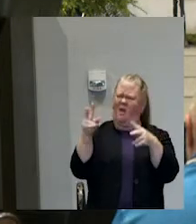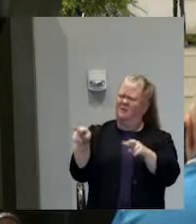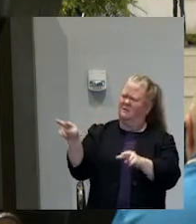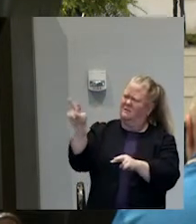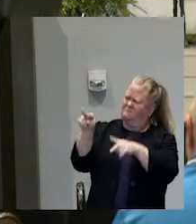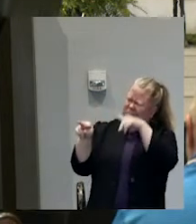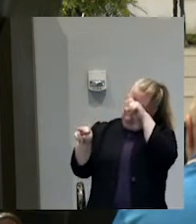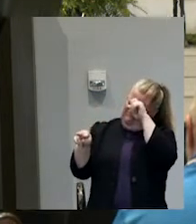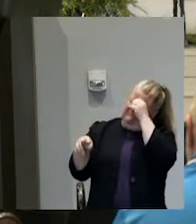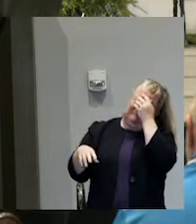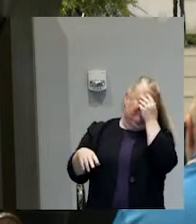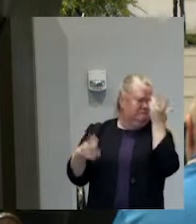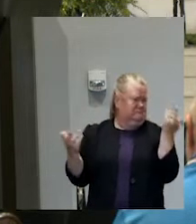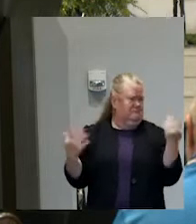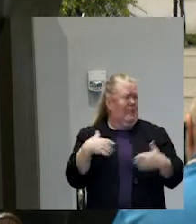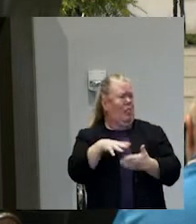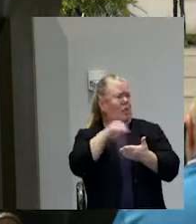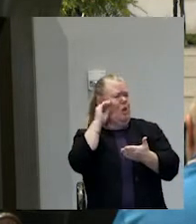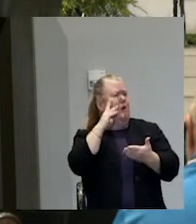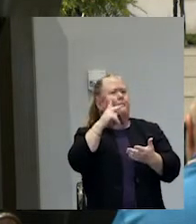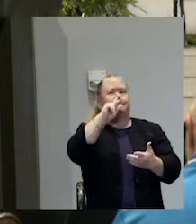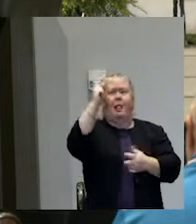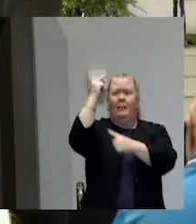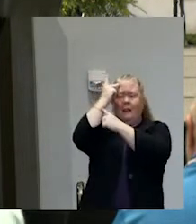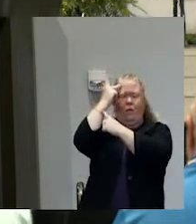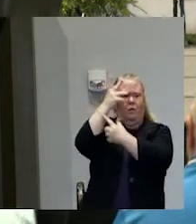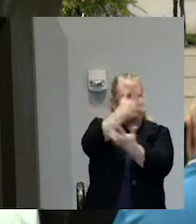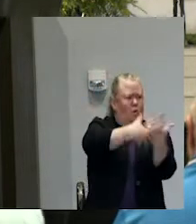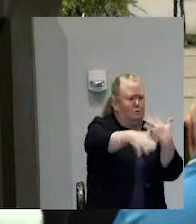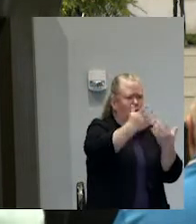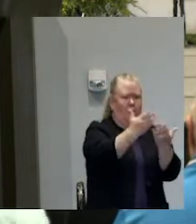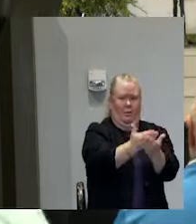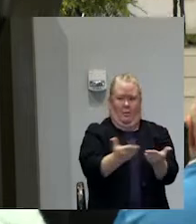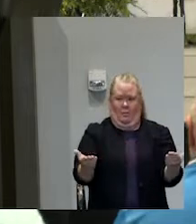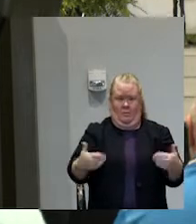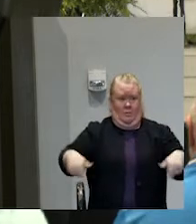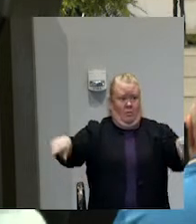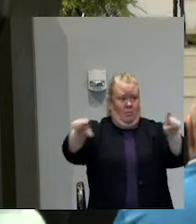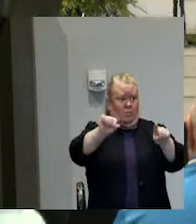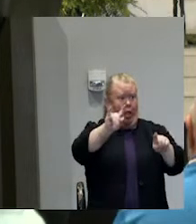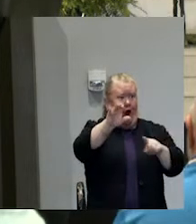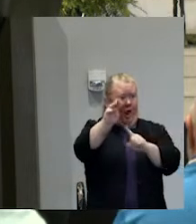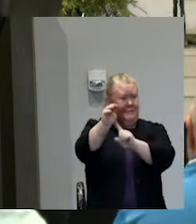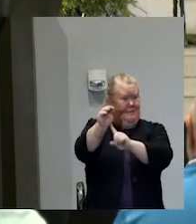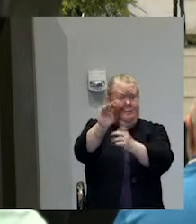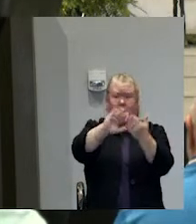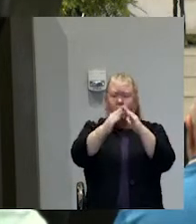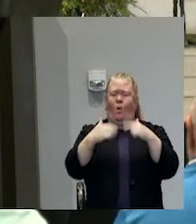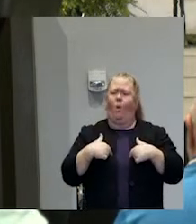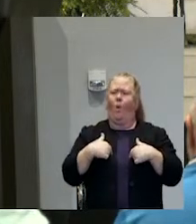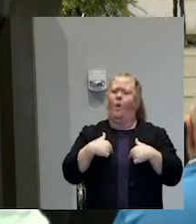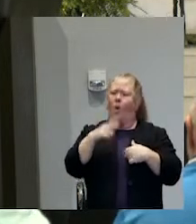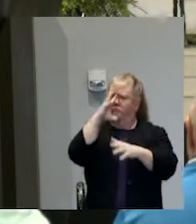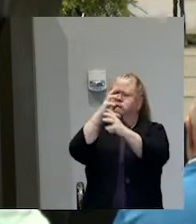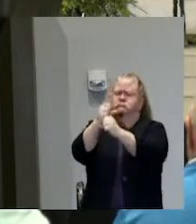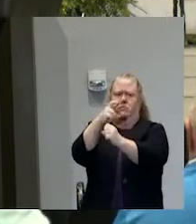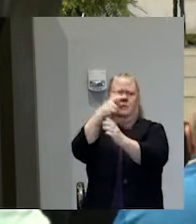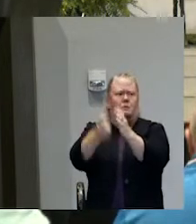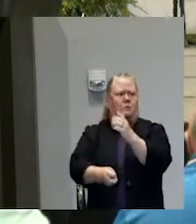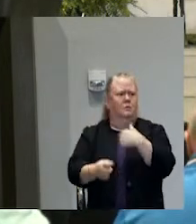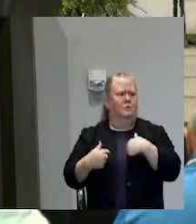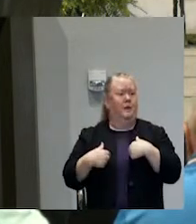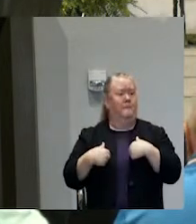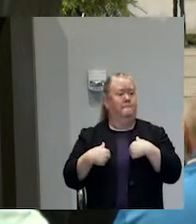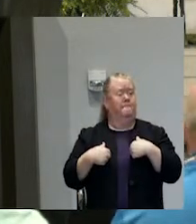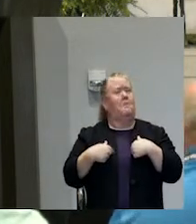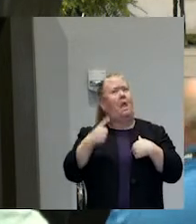learned that there's a lot of different social political stuff happening in the autism community. And that fascinated me to no end. So I think my advocacy,